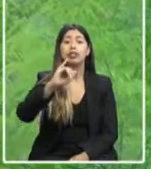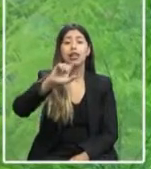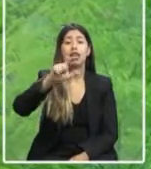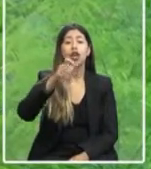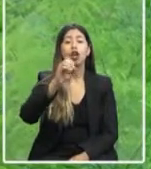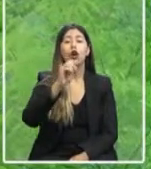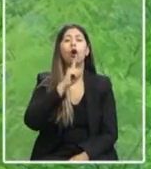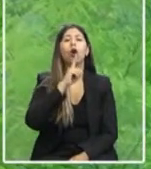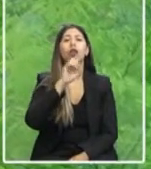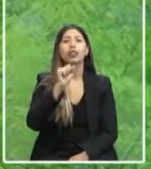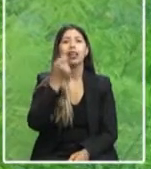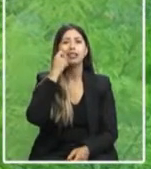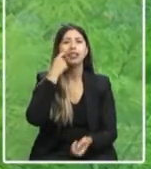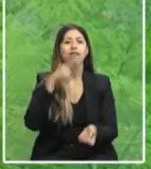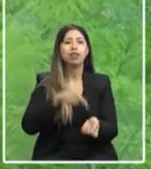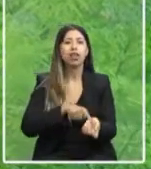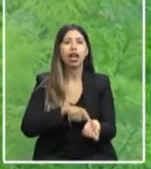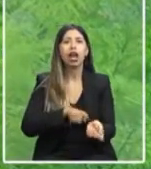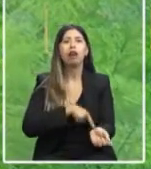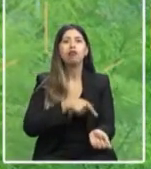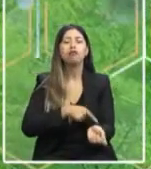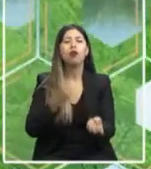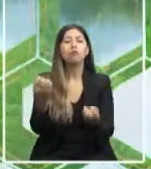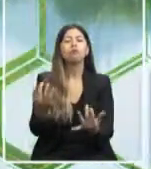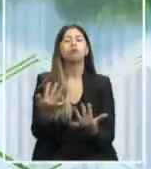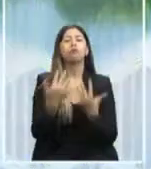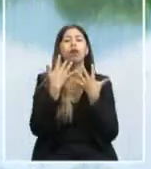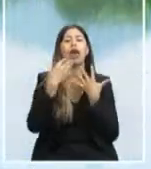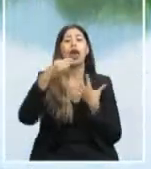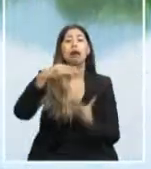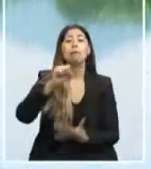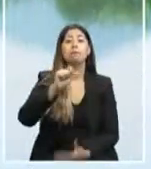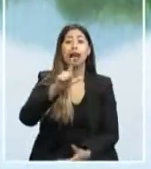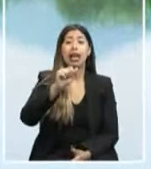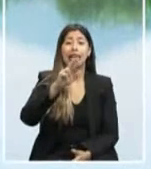malaria, we will find higher frequency of these